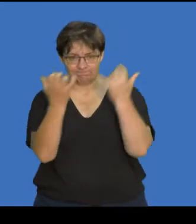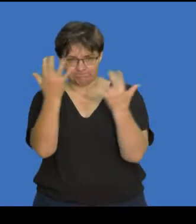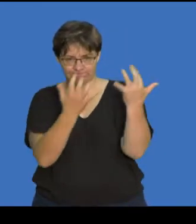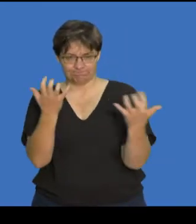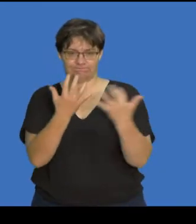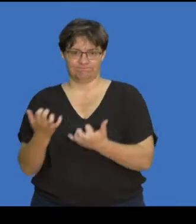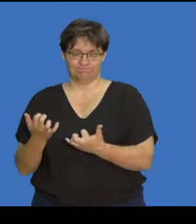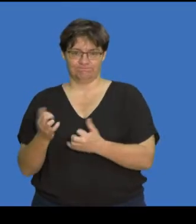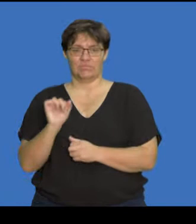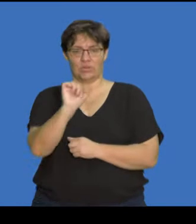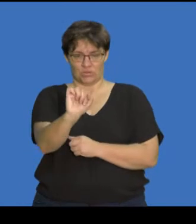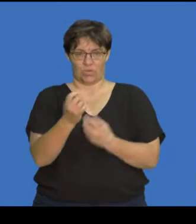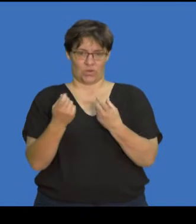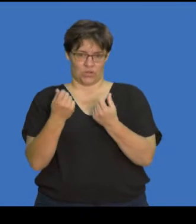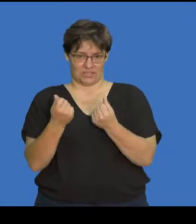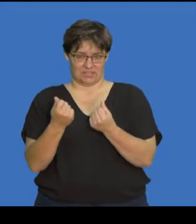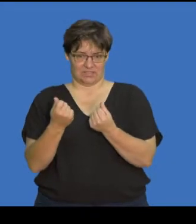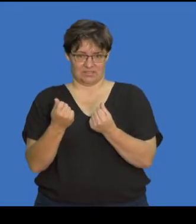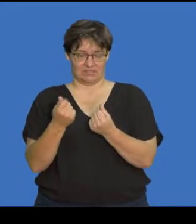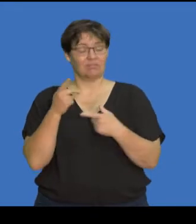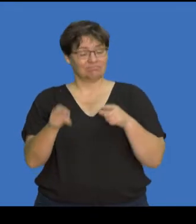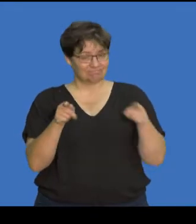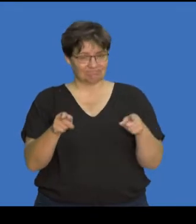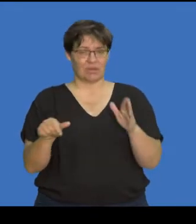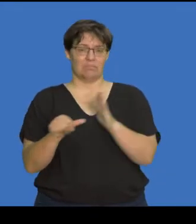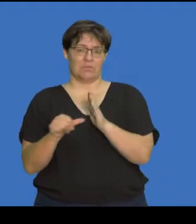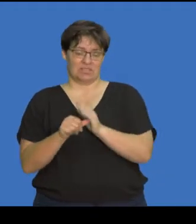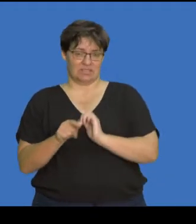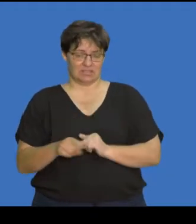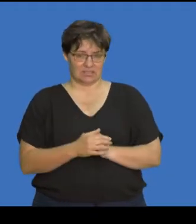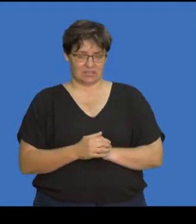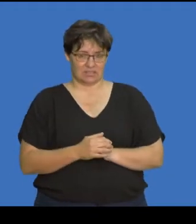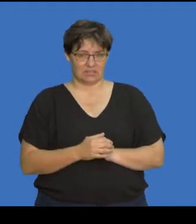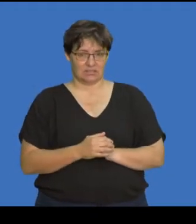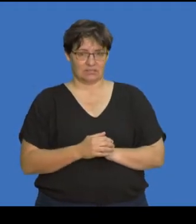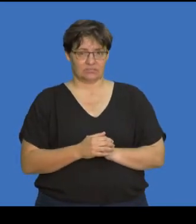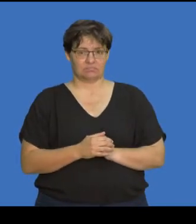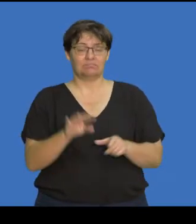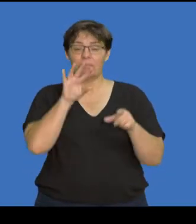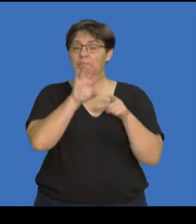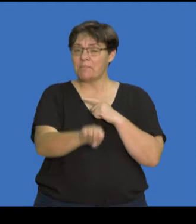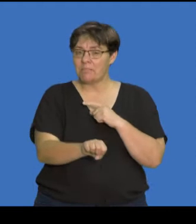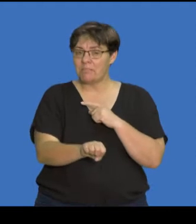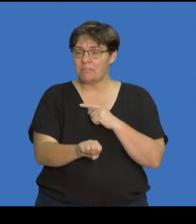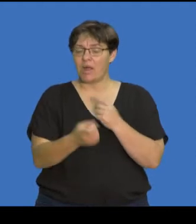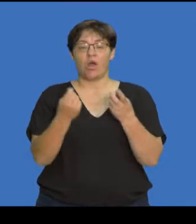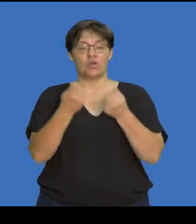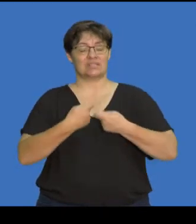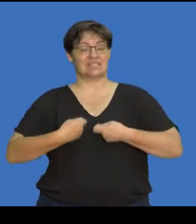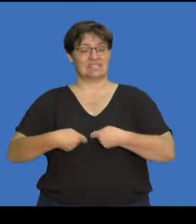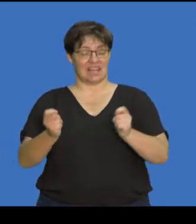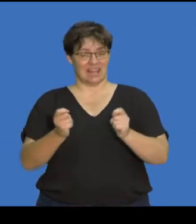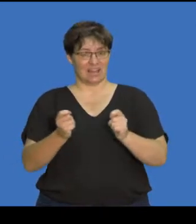calculate your costing, and that is important. And therefore, you will find that the cost of sales